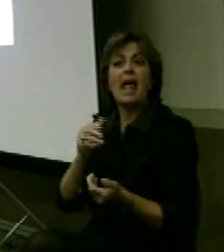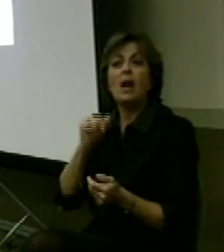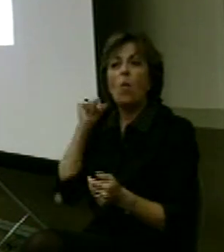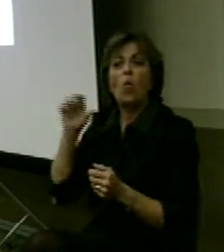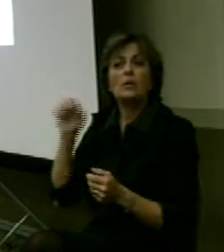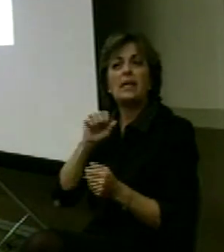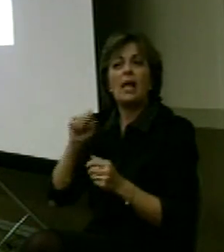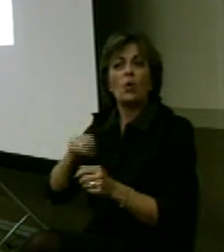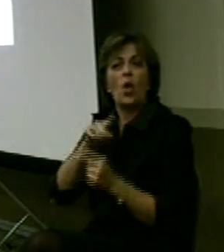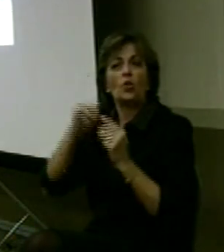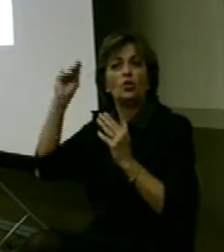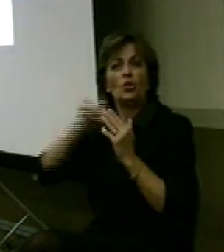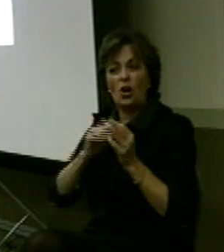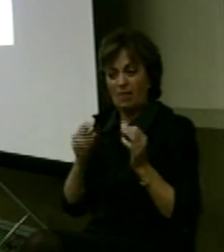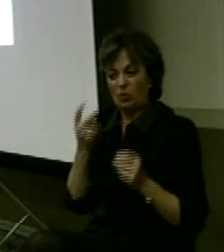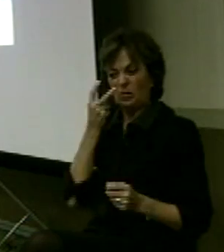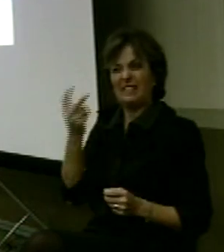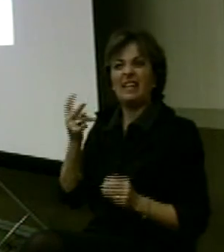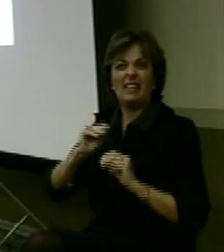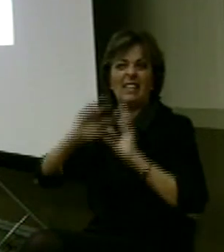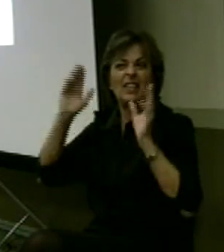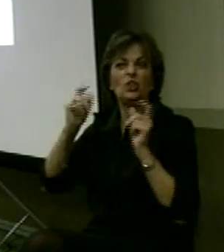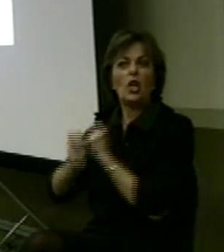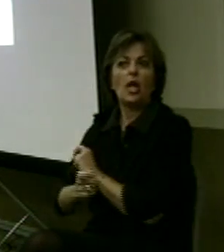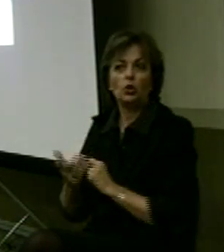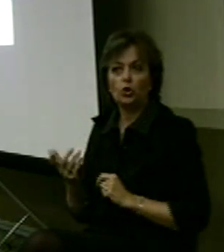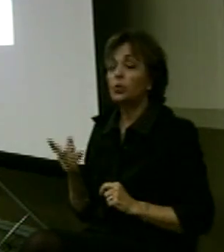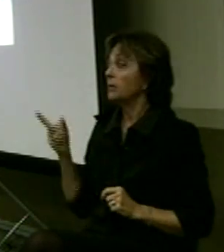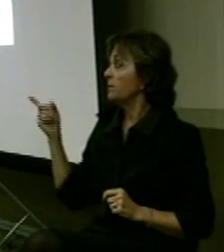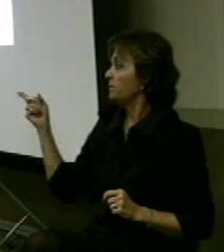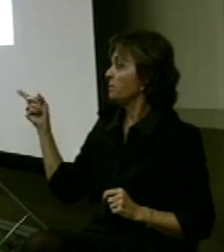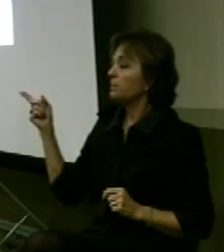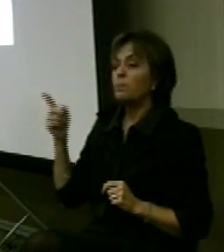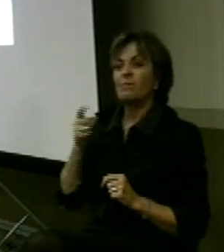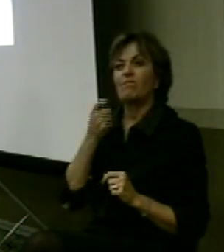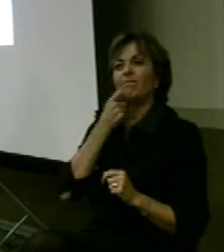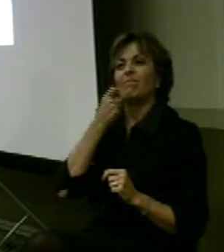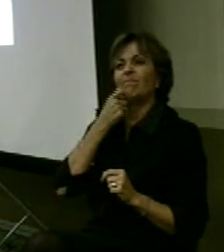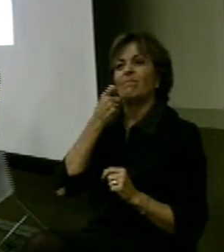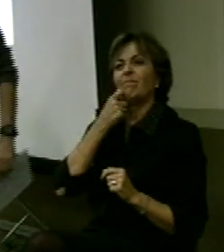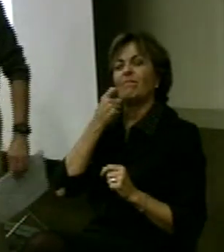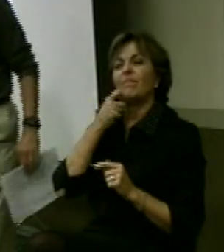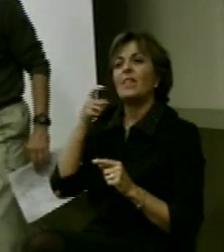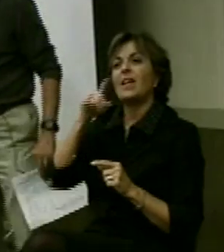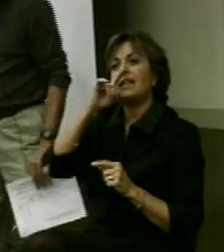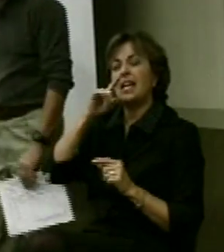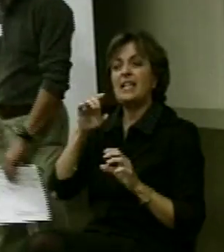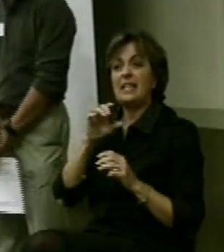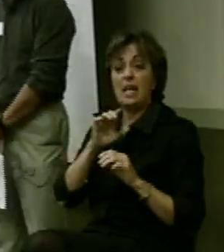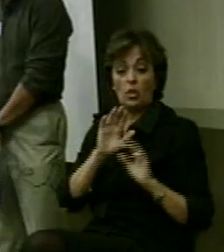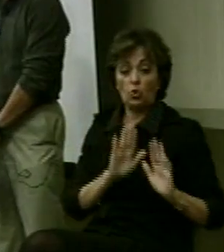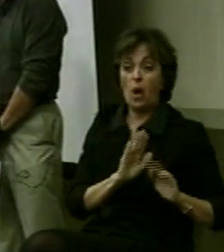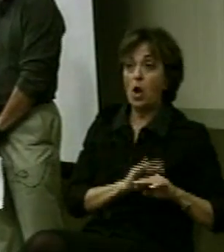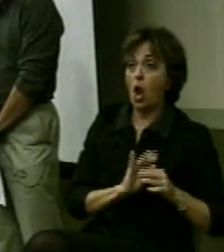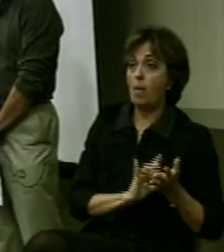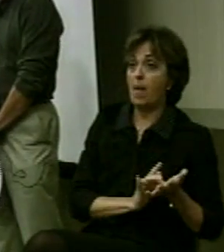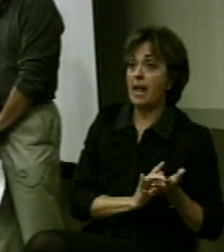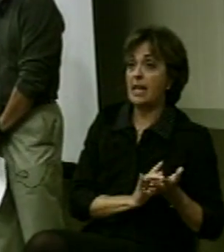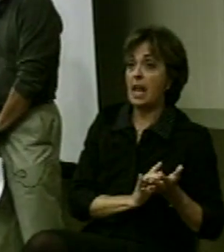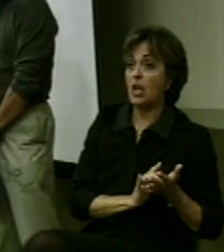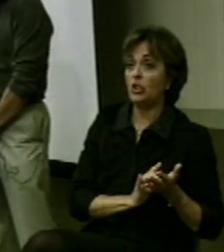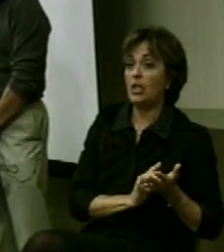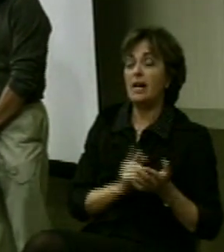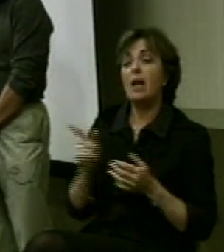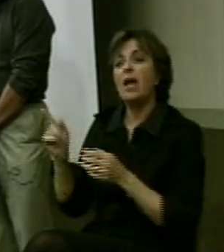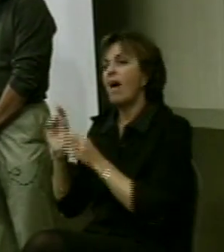and wouldn't take long to chart it if there's such a quick change like that. Also, I mean, there was a situation recently where the kid was doing great on